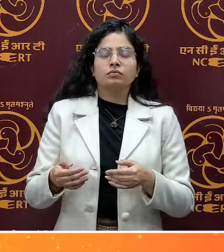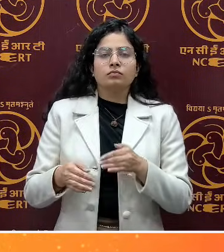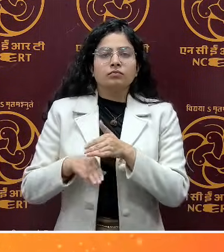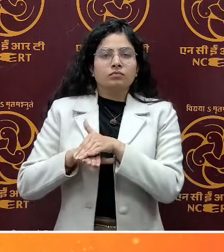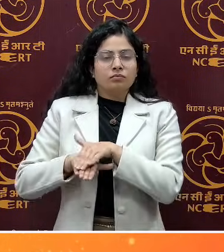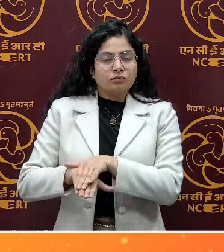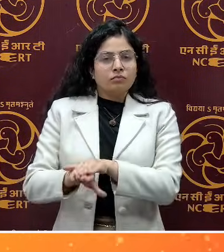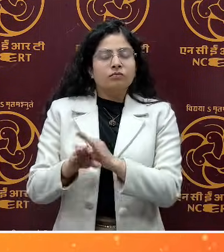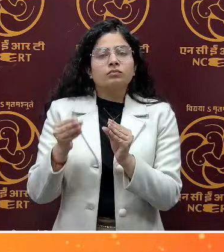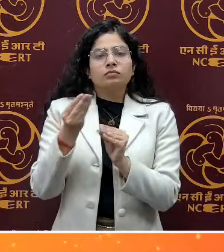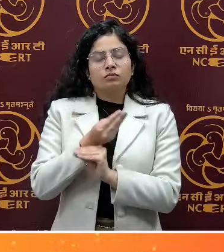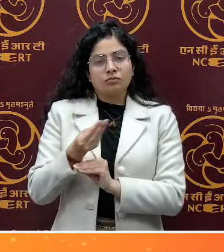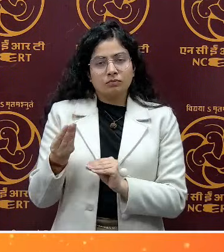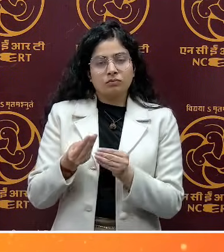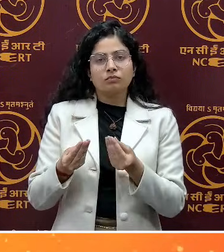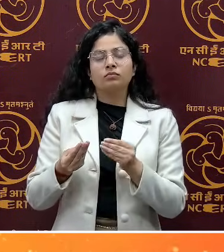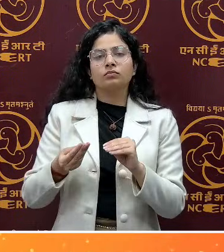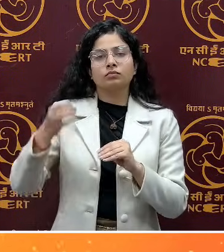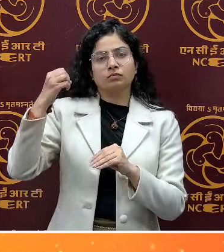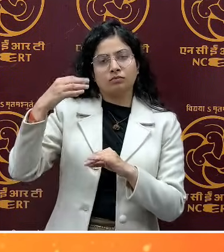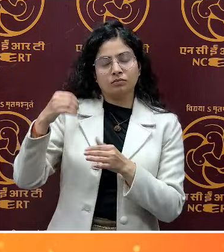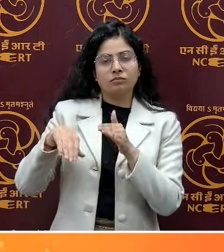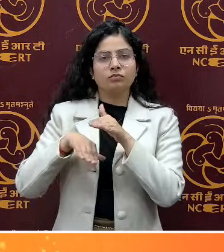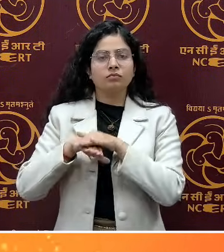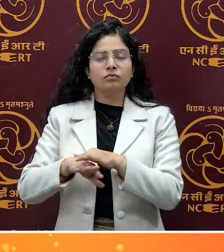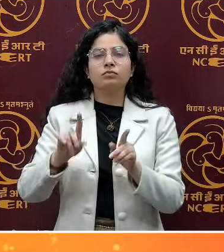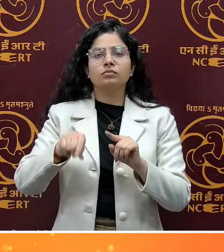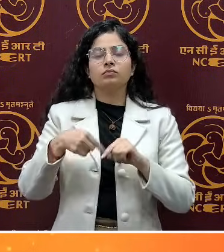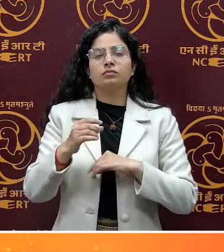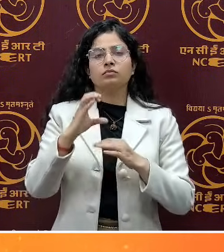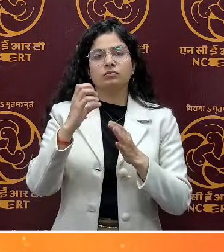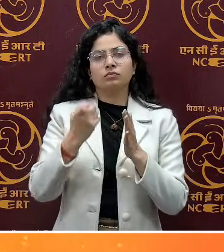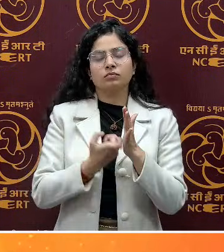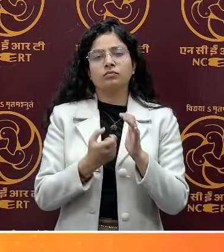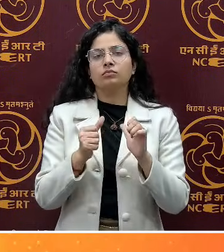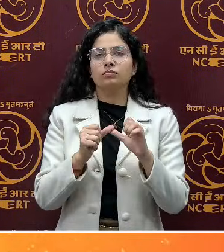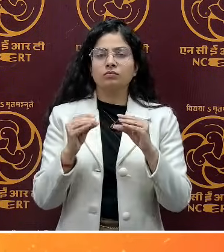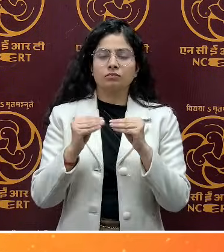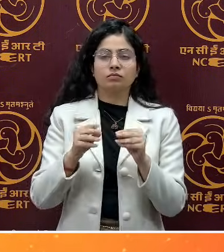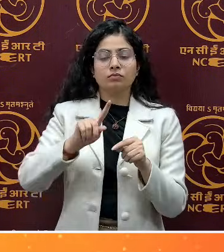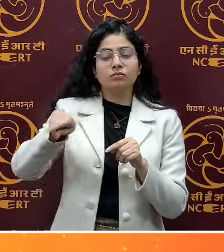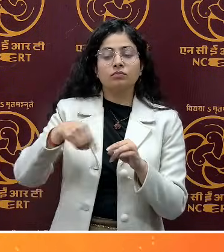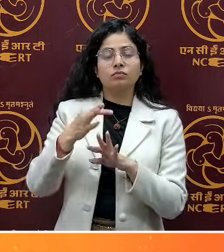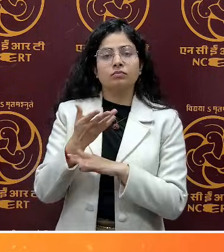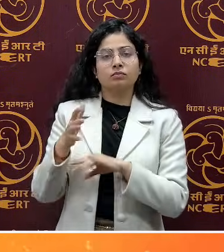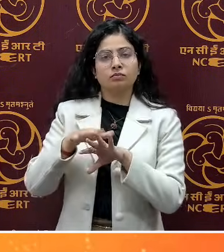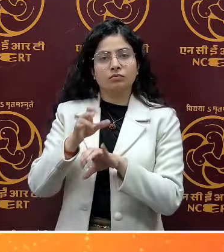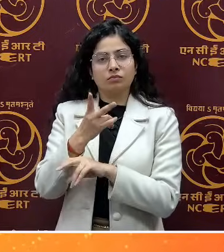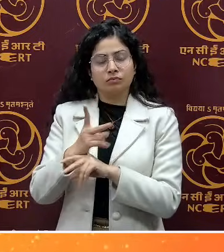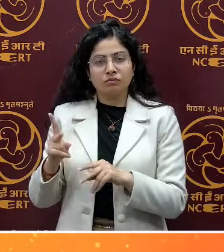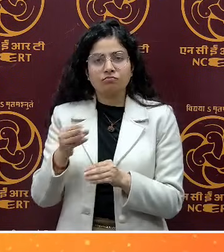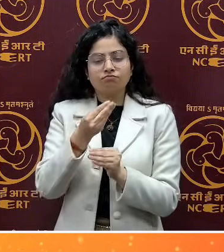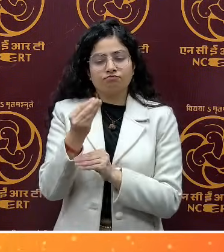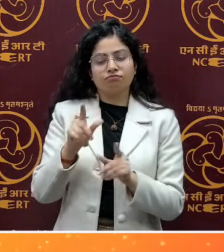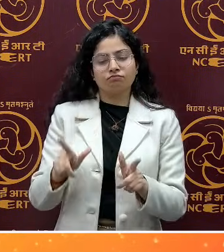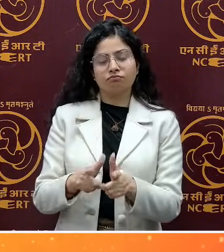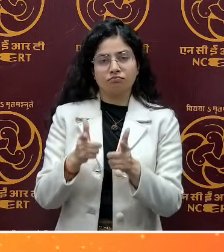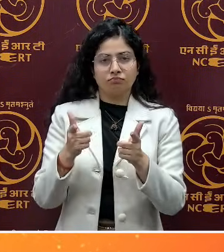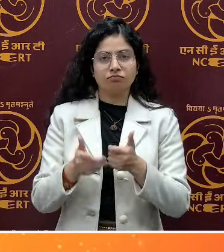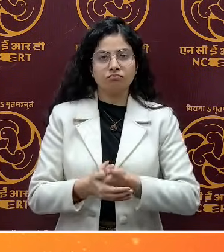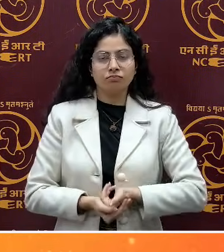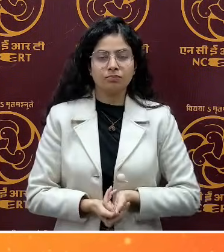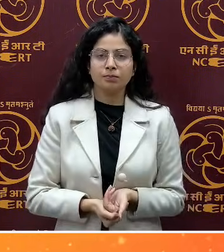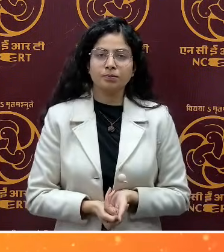present, there's a starfish, there's a crab, right? All these are animals. We do see the plants.